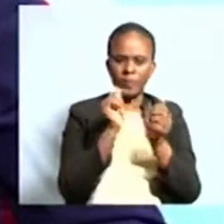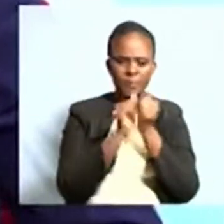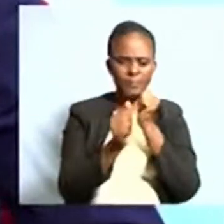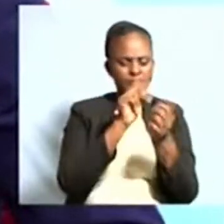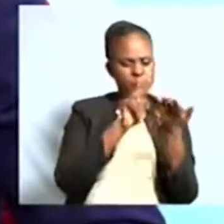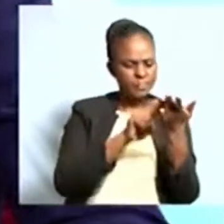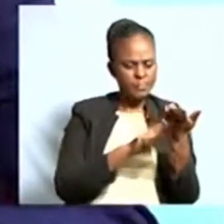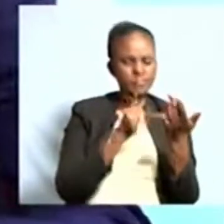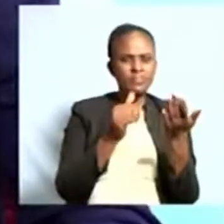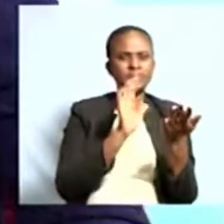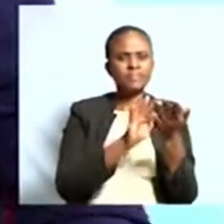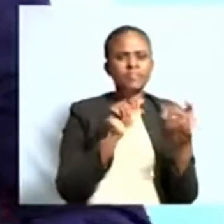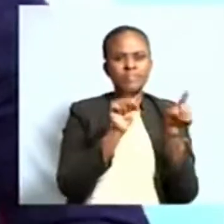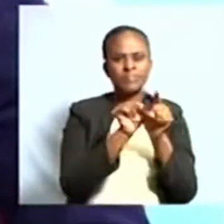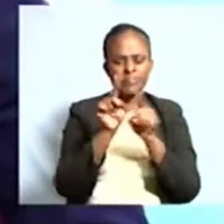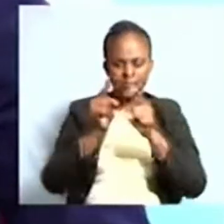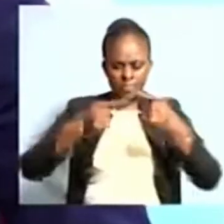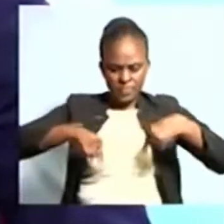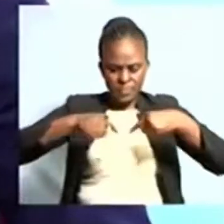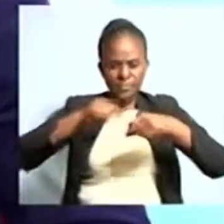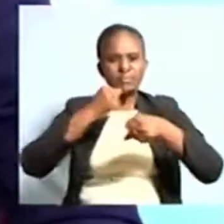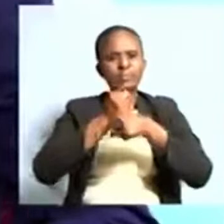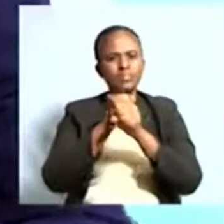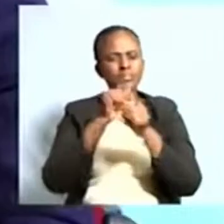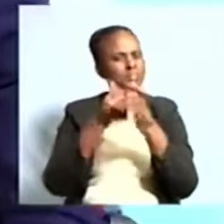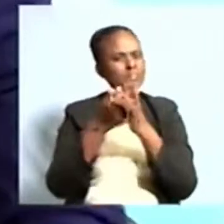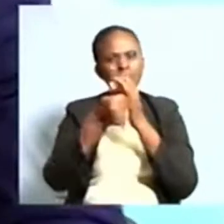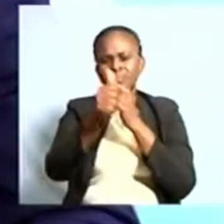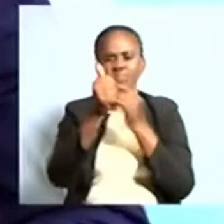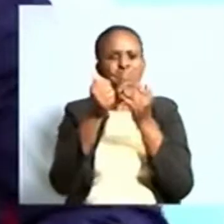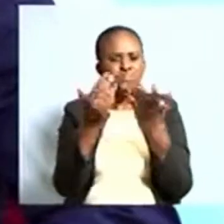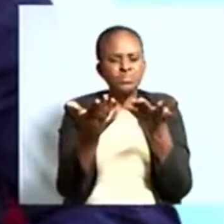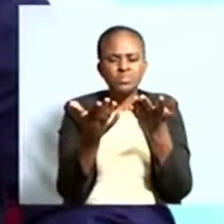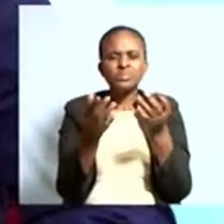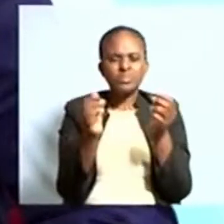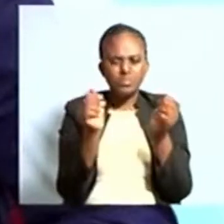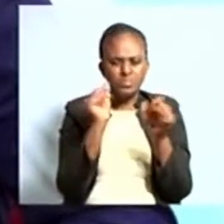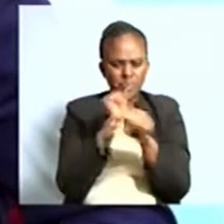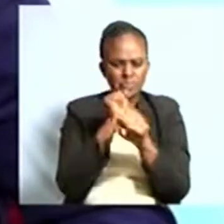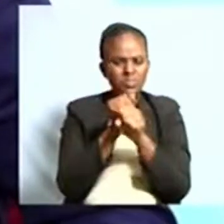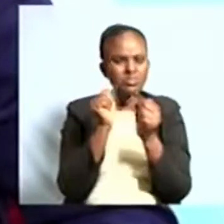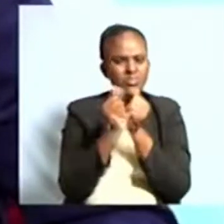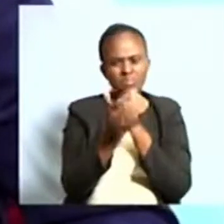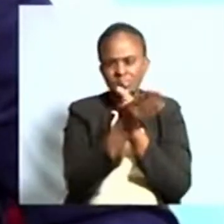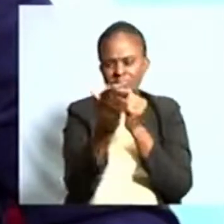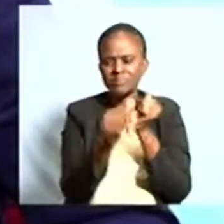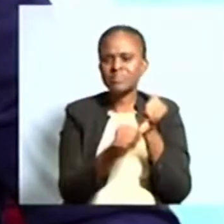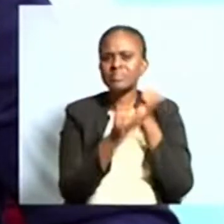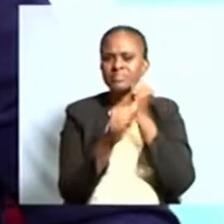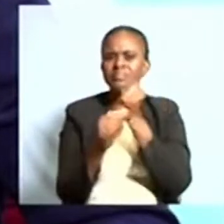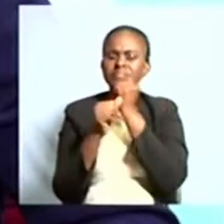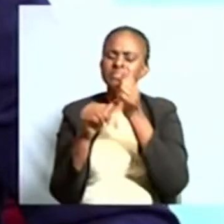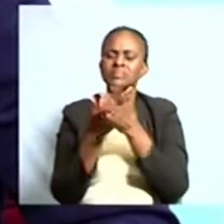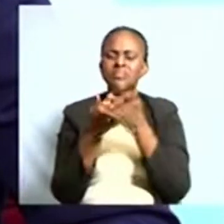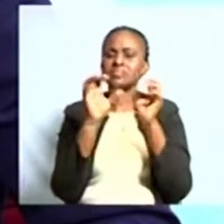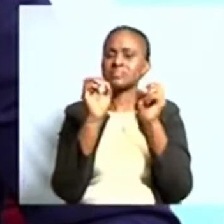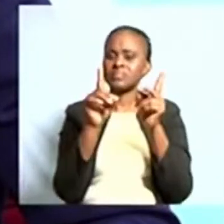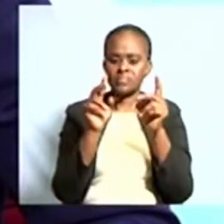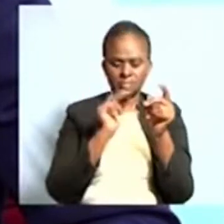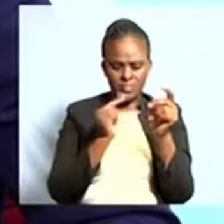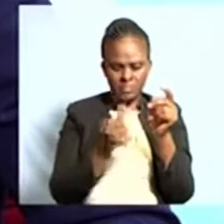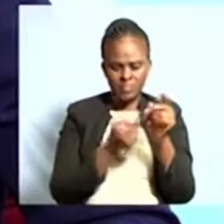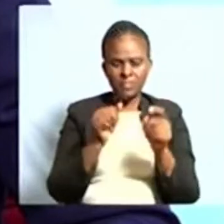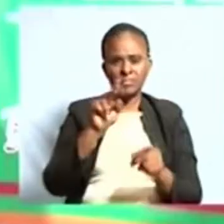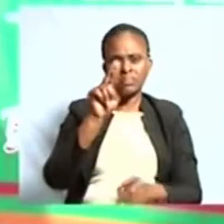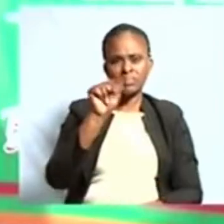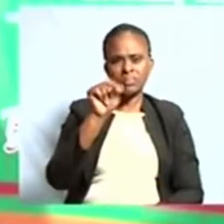on the market and those locally produced? How do you interact or collaborate with such agencies? Okay. As a unit,